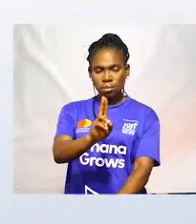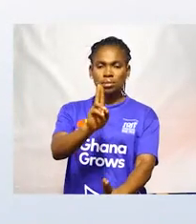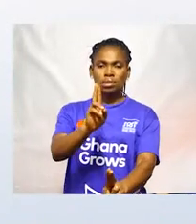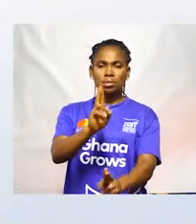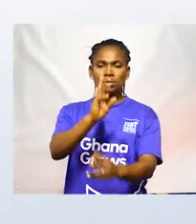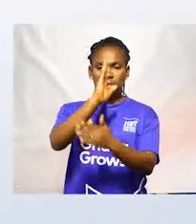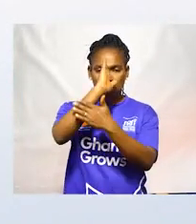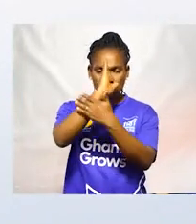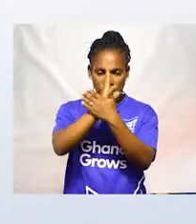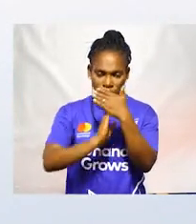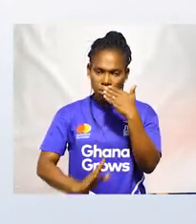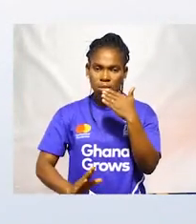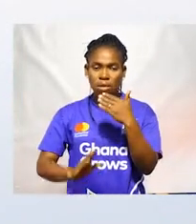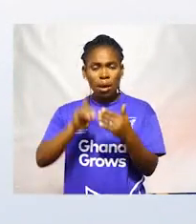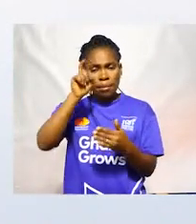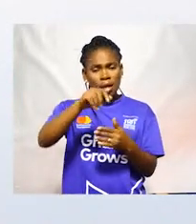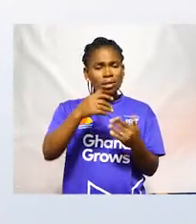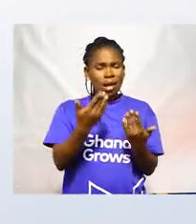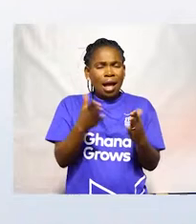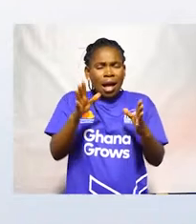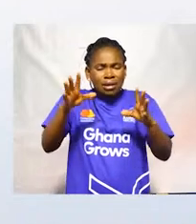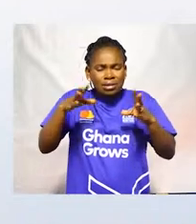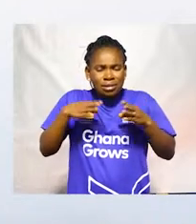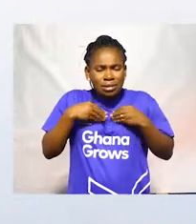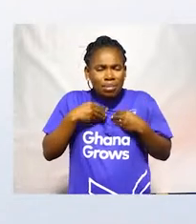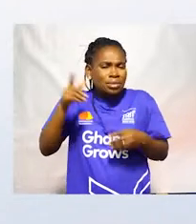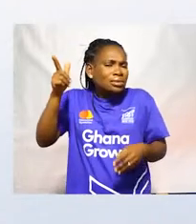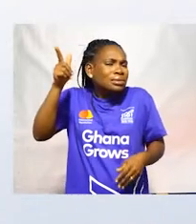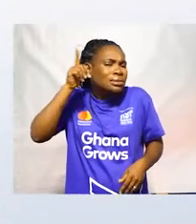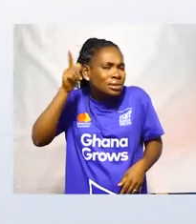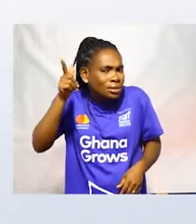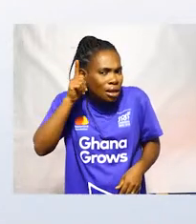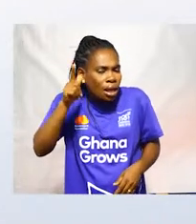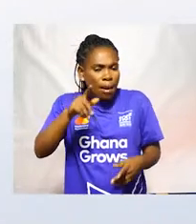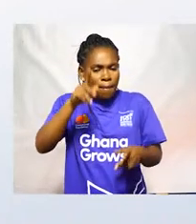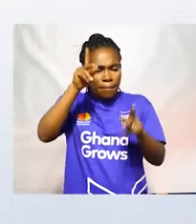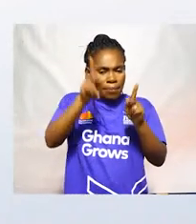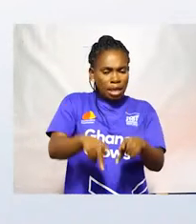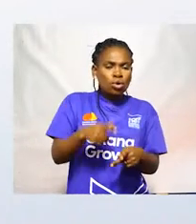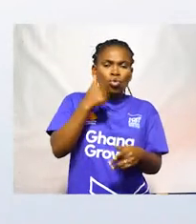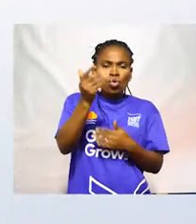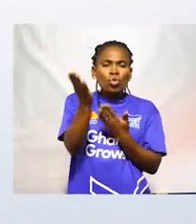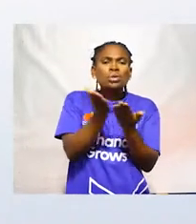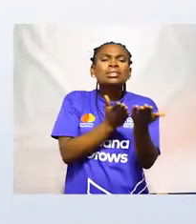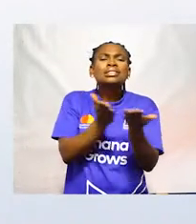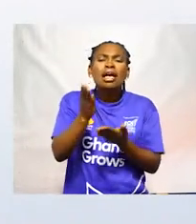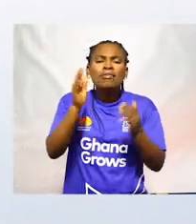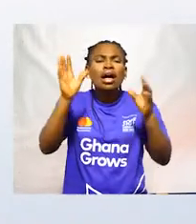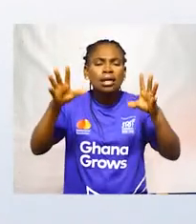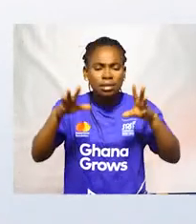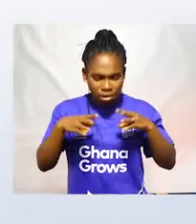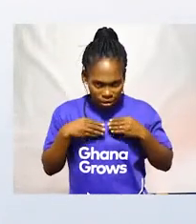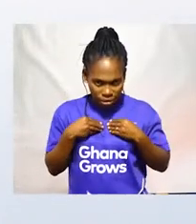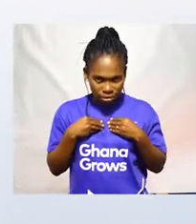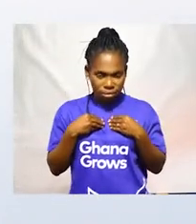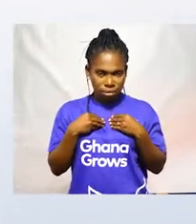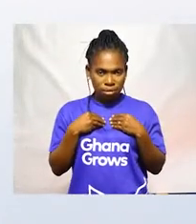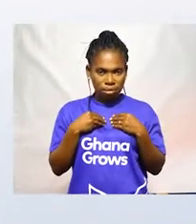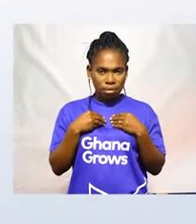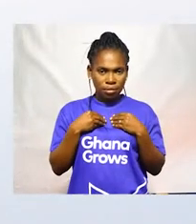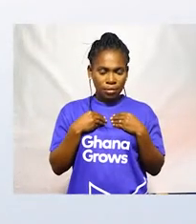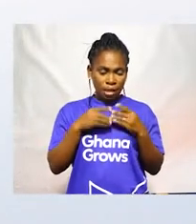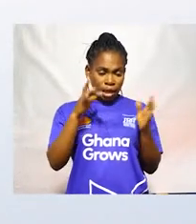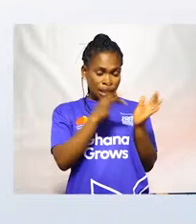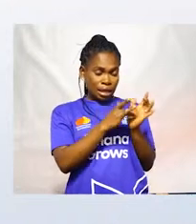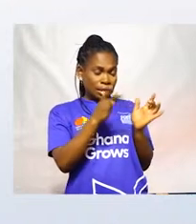have to be somebody who is willing to listen. Jesus says to his disciples, "Why do you call me Lord, Lord,